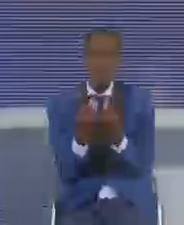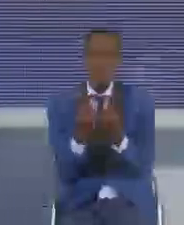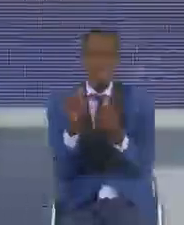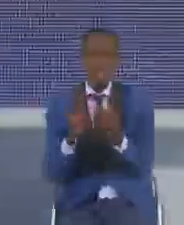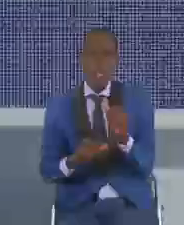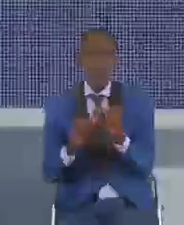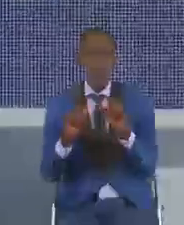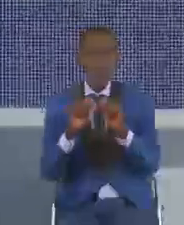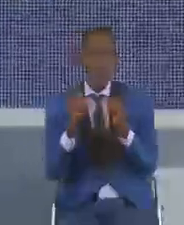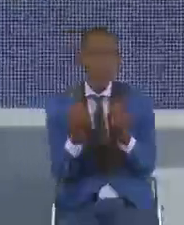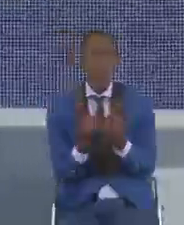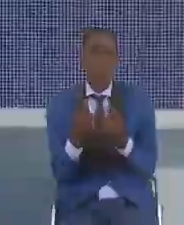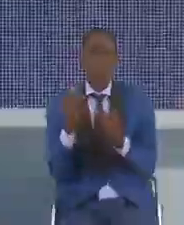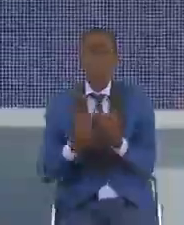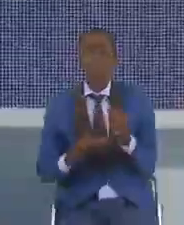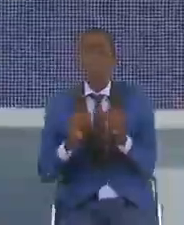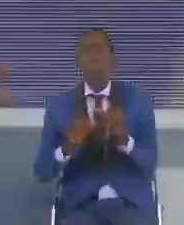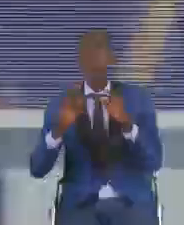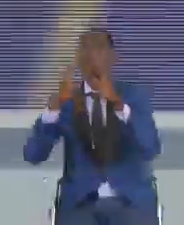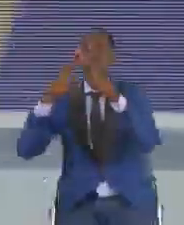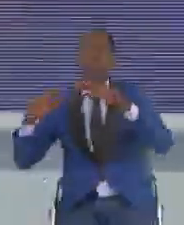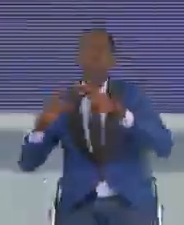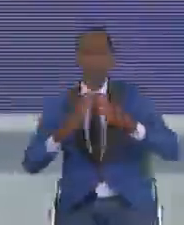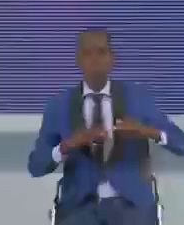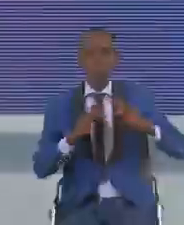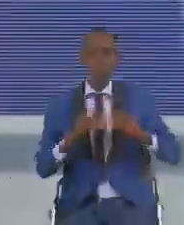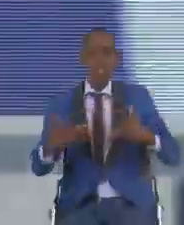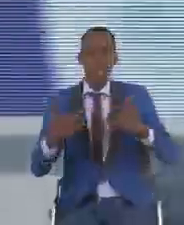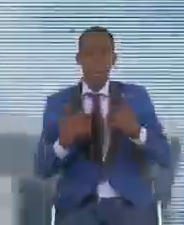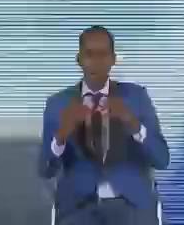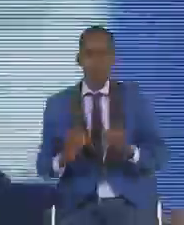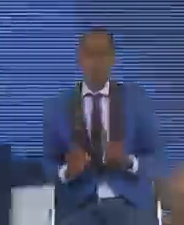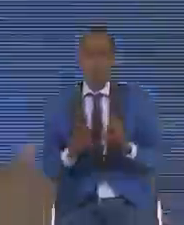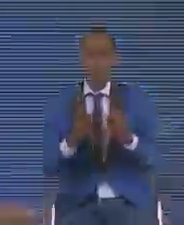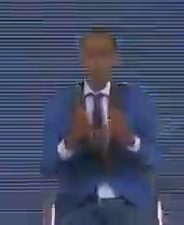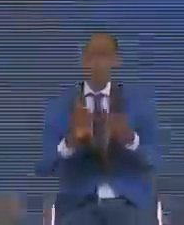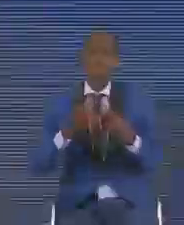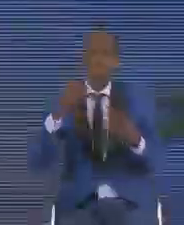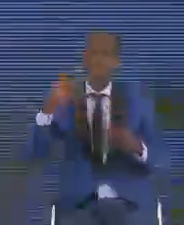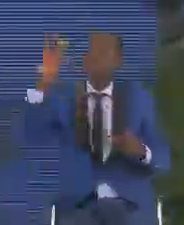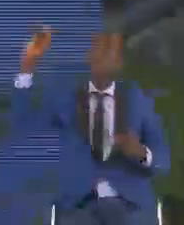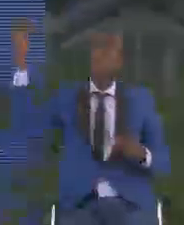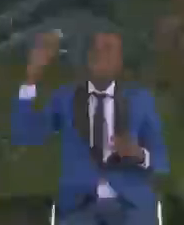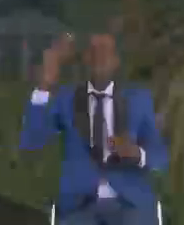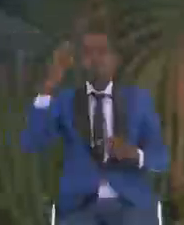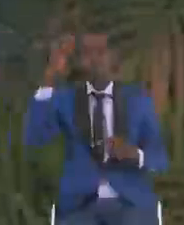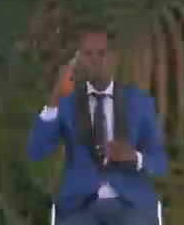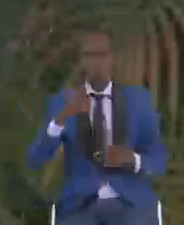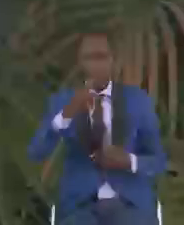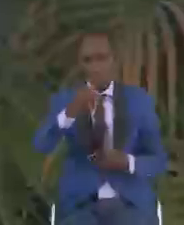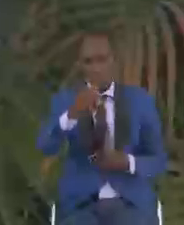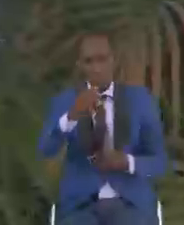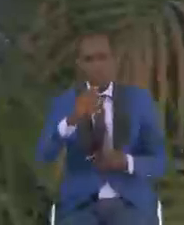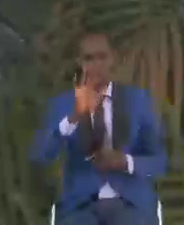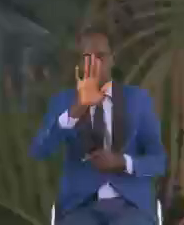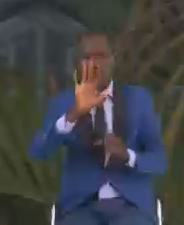tribe, every community has access to the grace of God. You your